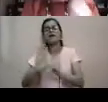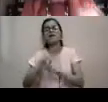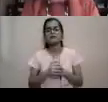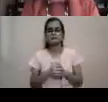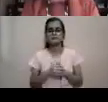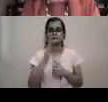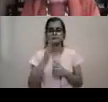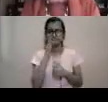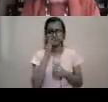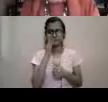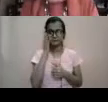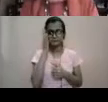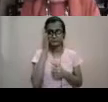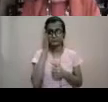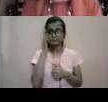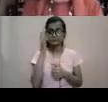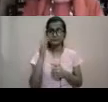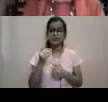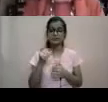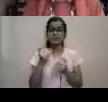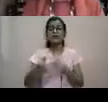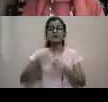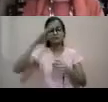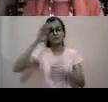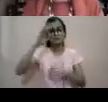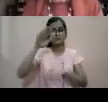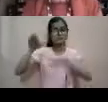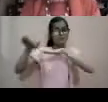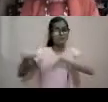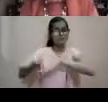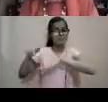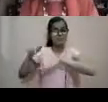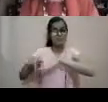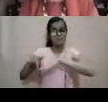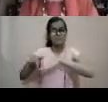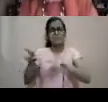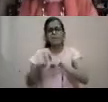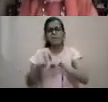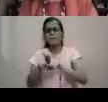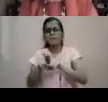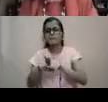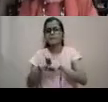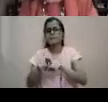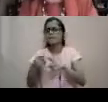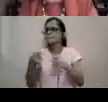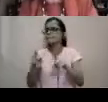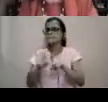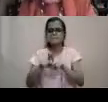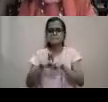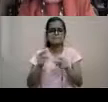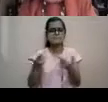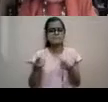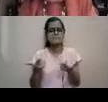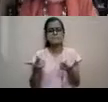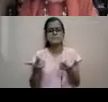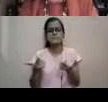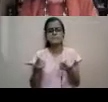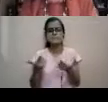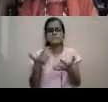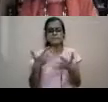merely been a burden or a problem. It has been the occasion for a particular sort of interaction